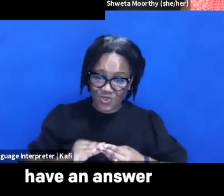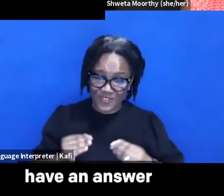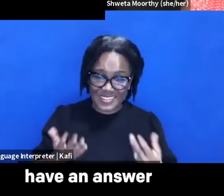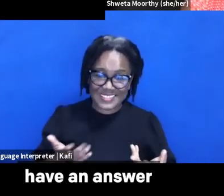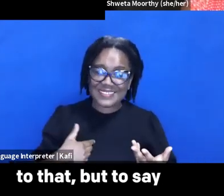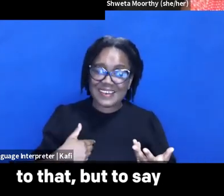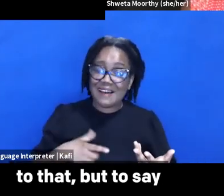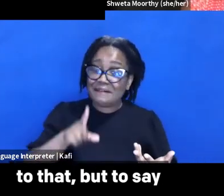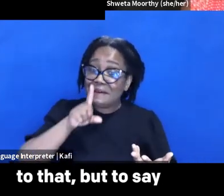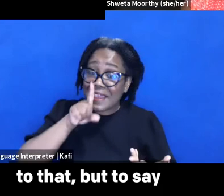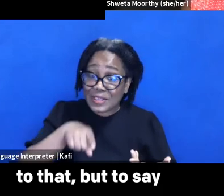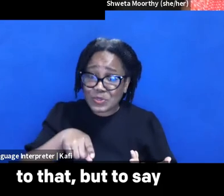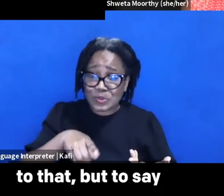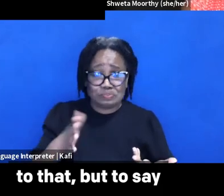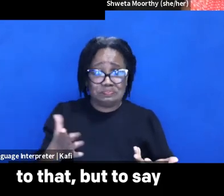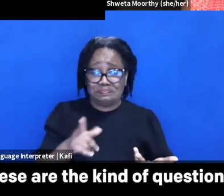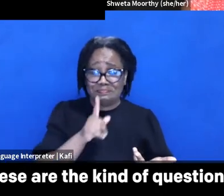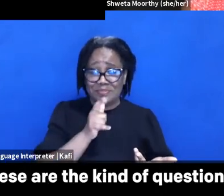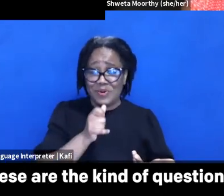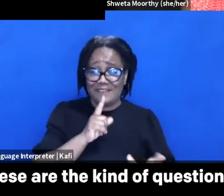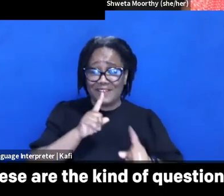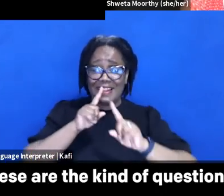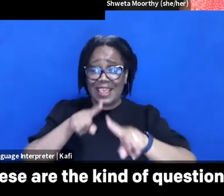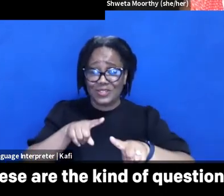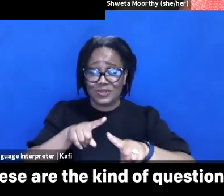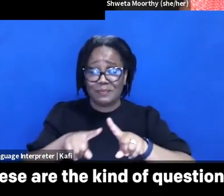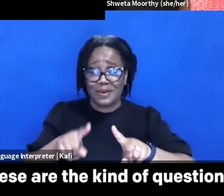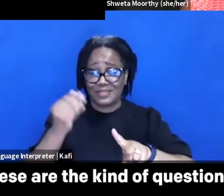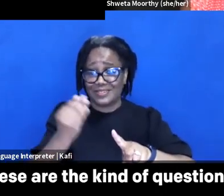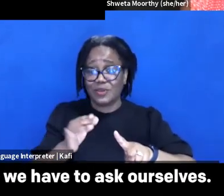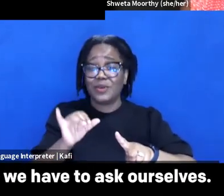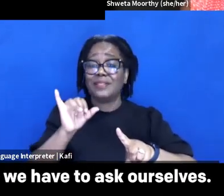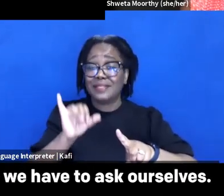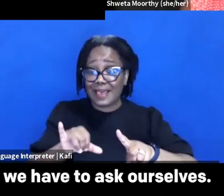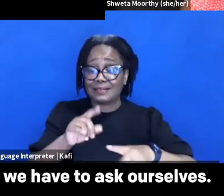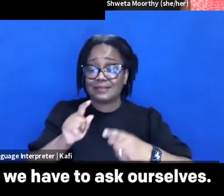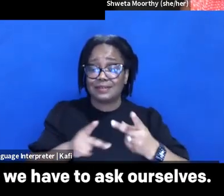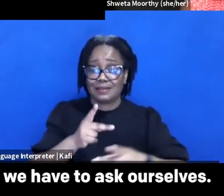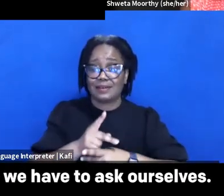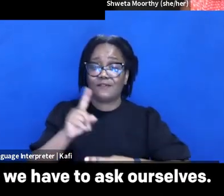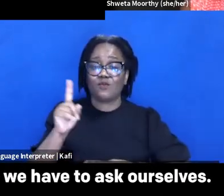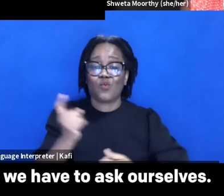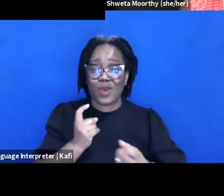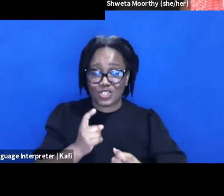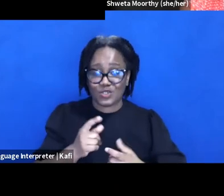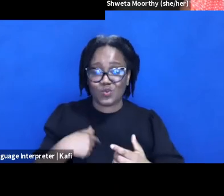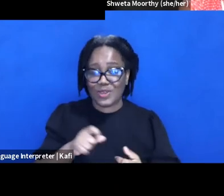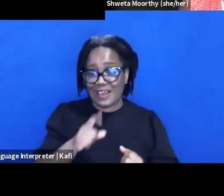an answer to that, but to say that these are the kind of questions that we have to ask ourselves.